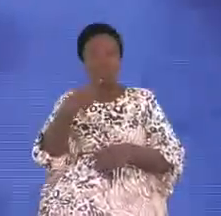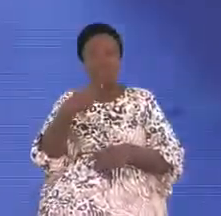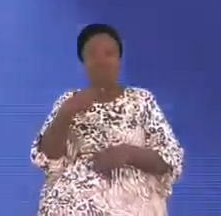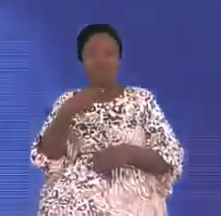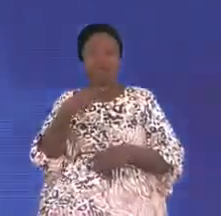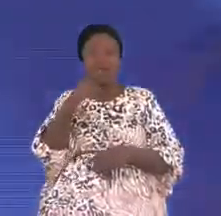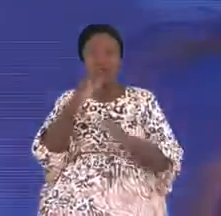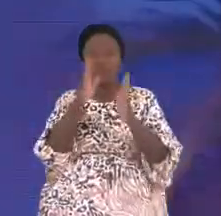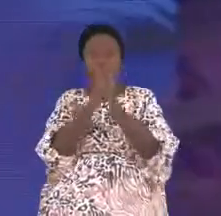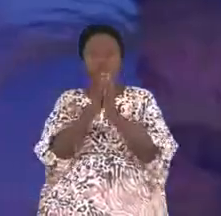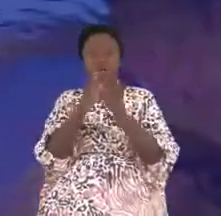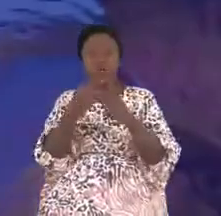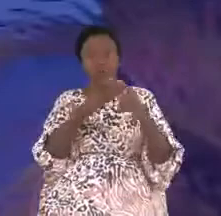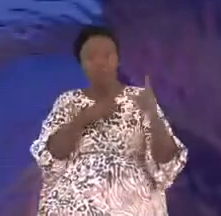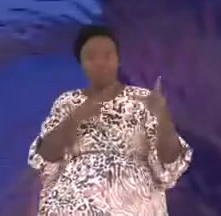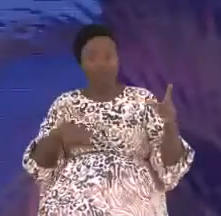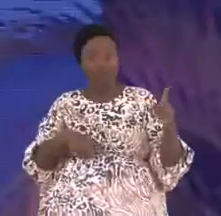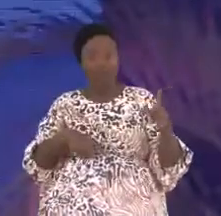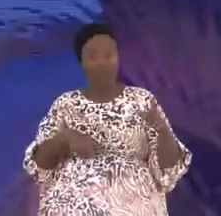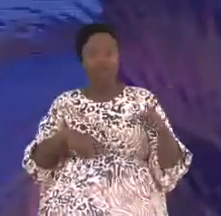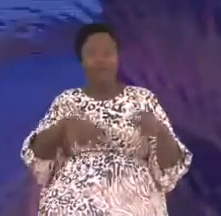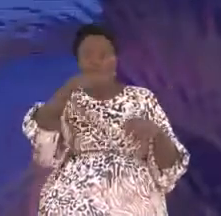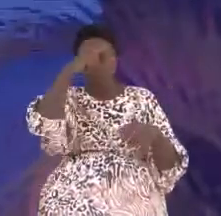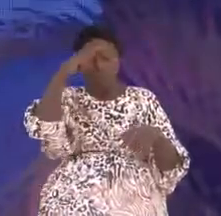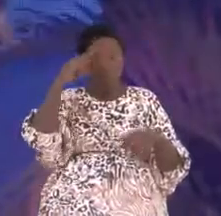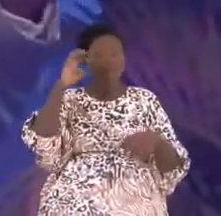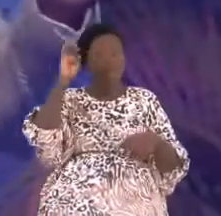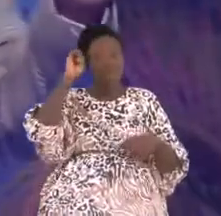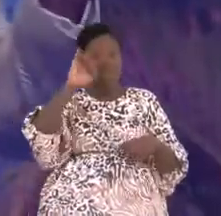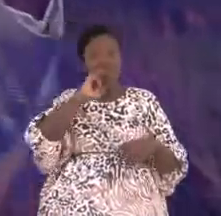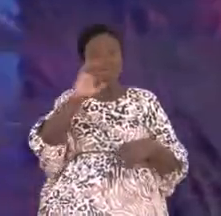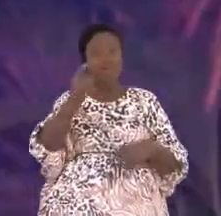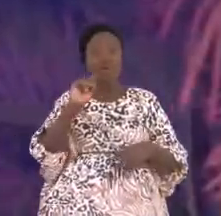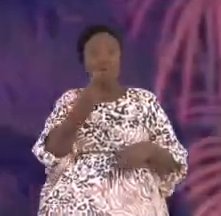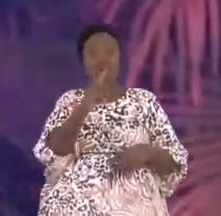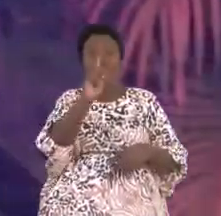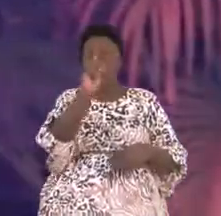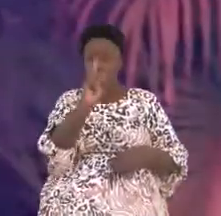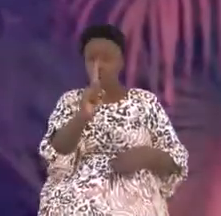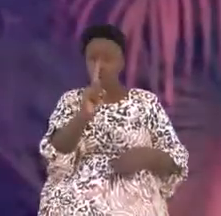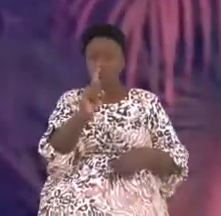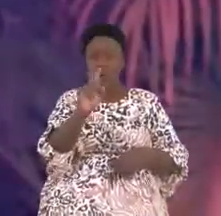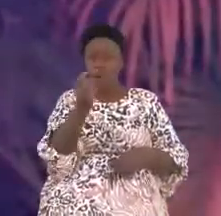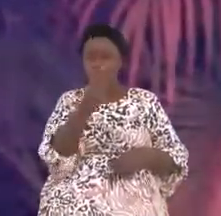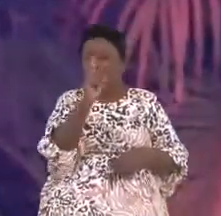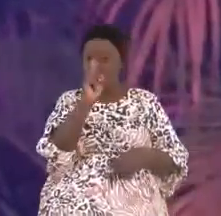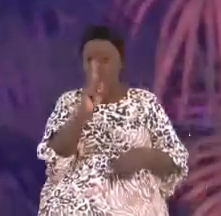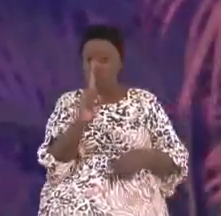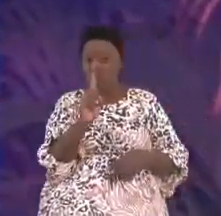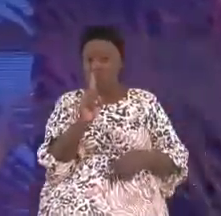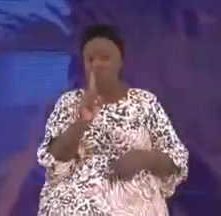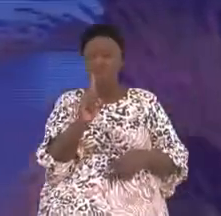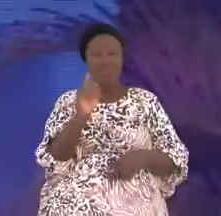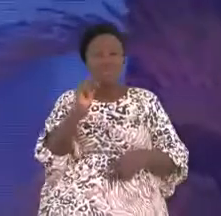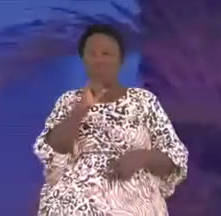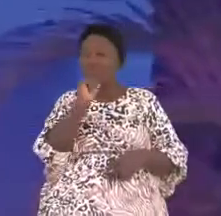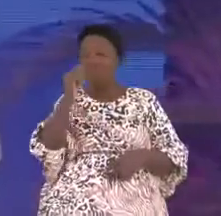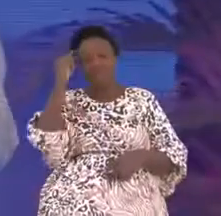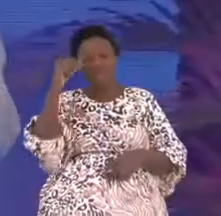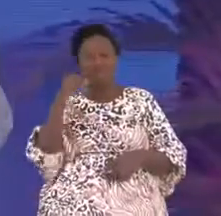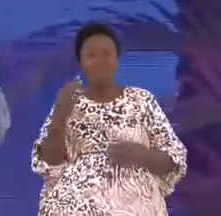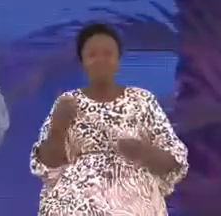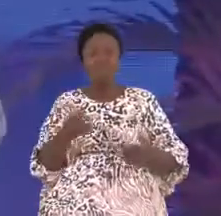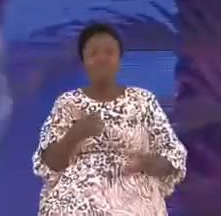to the lord because he is the only one only one they were not thinking tell